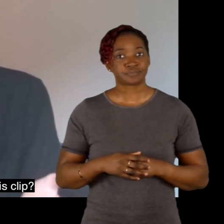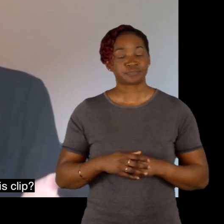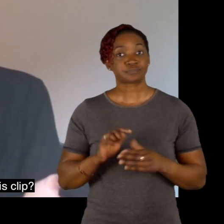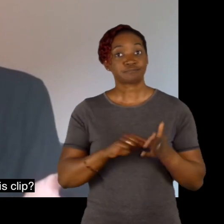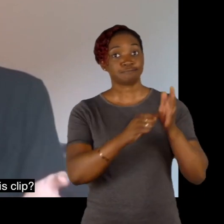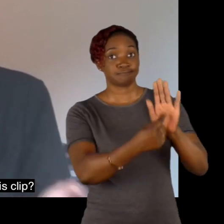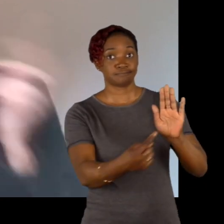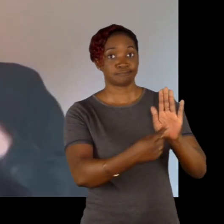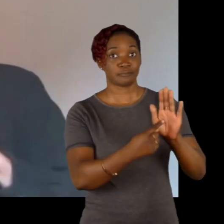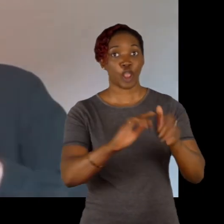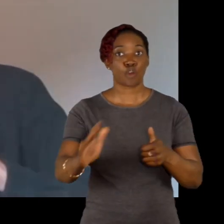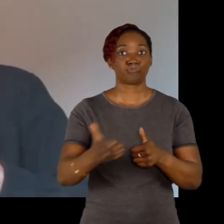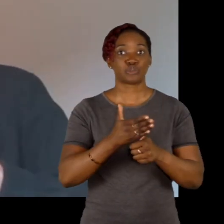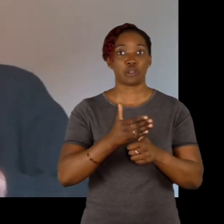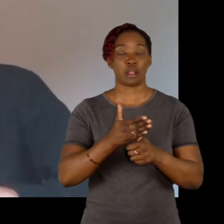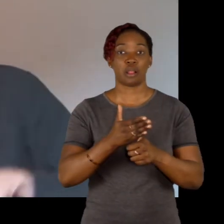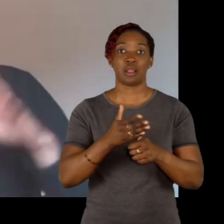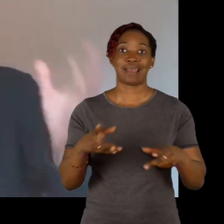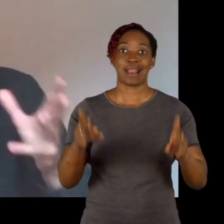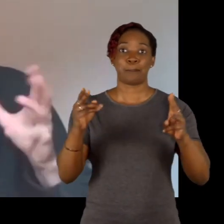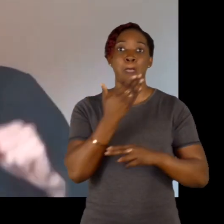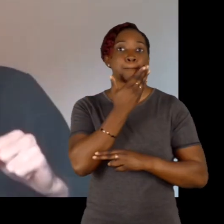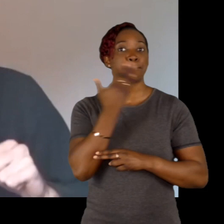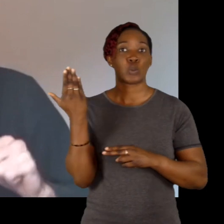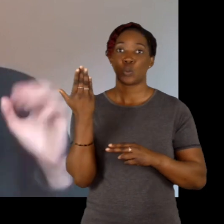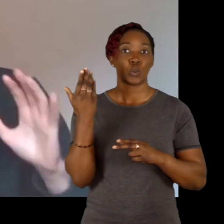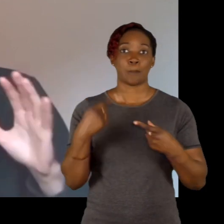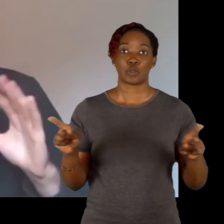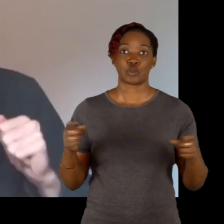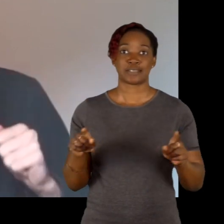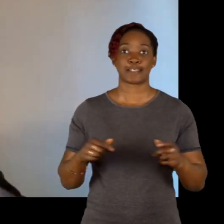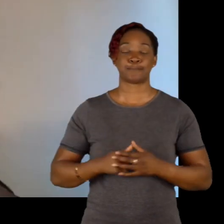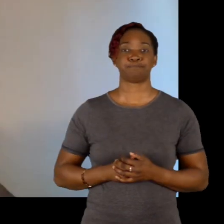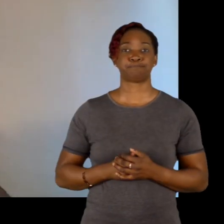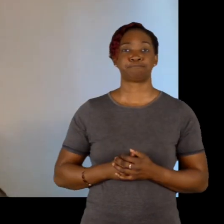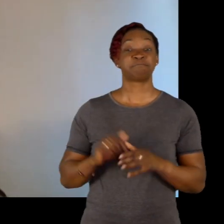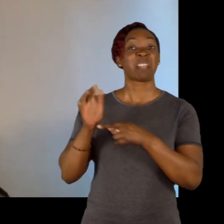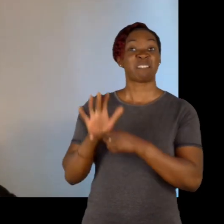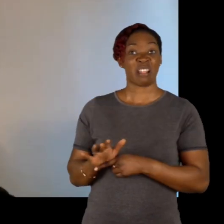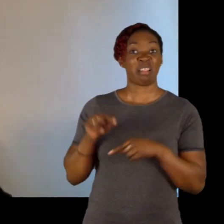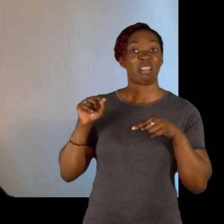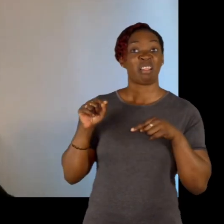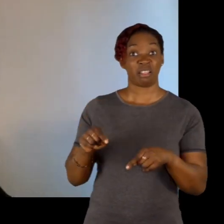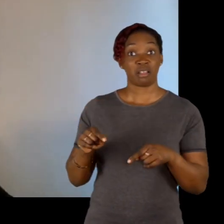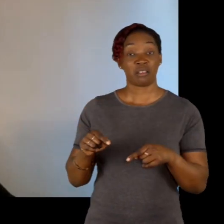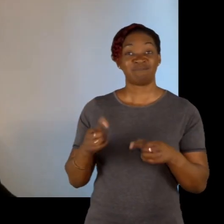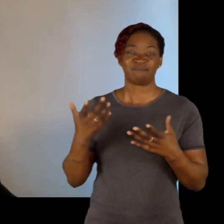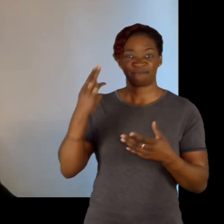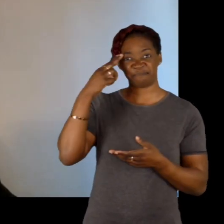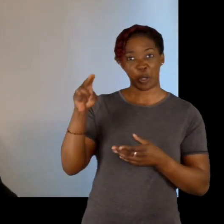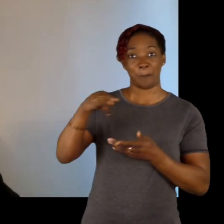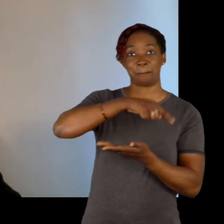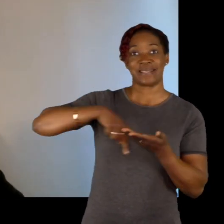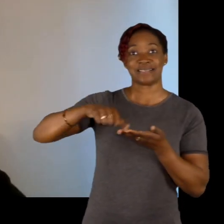to be going on in this clip? The first one I'm going to show is the original one with no music on it. Well, the film in general